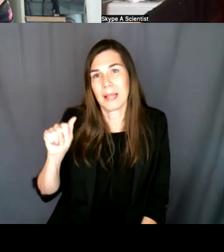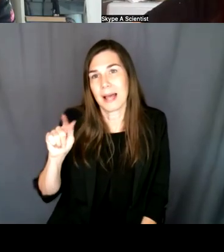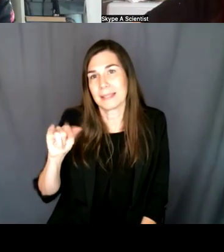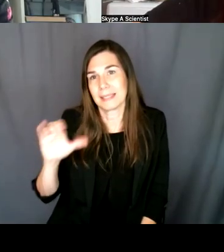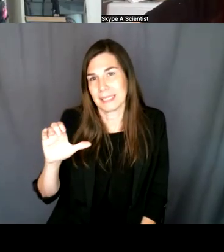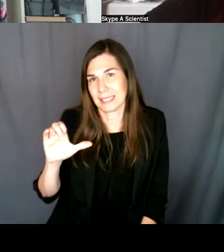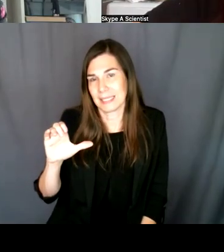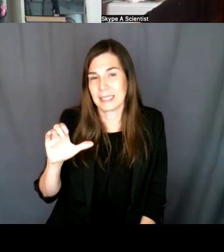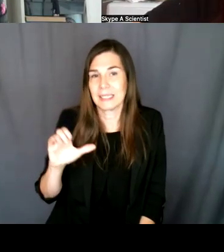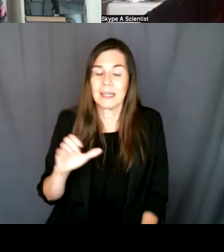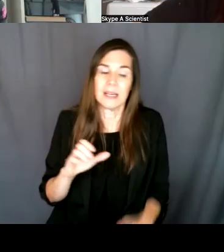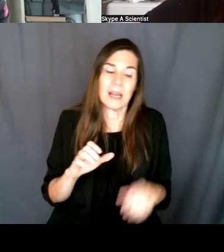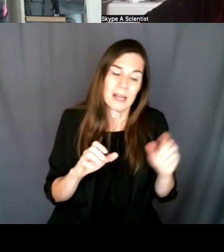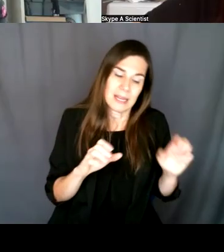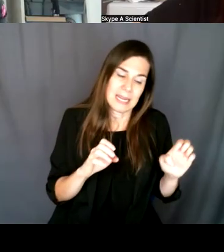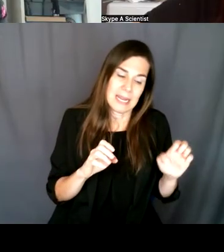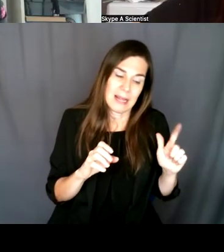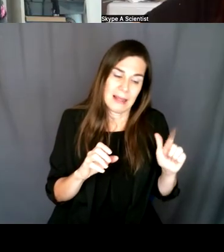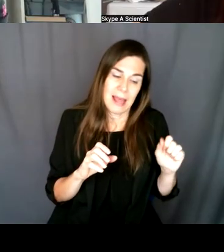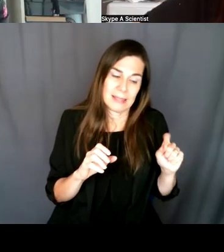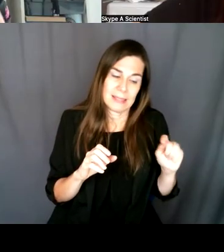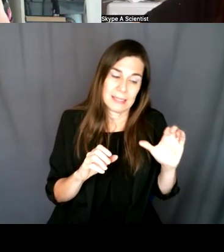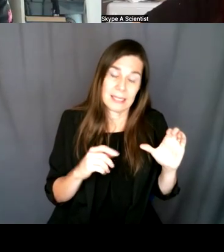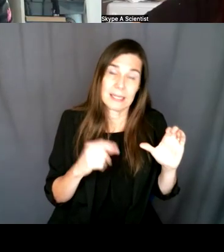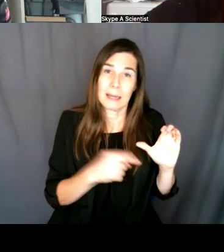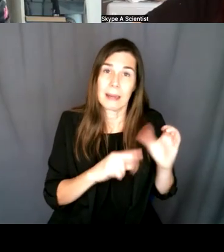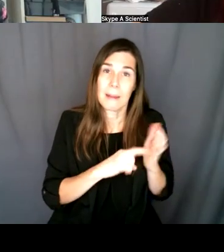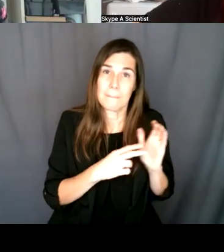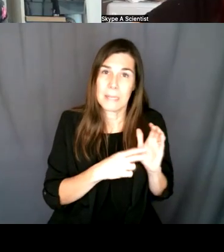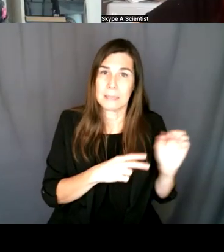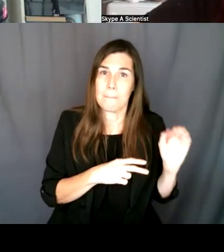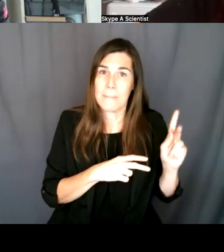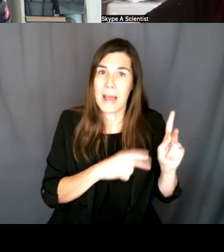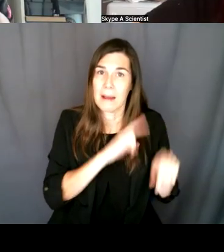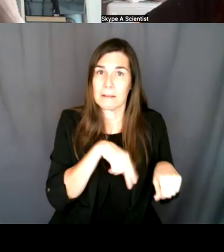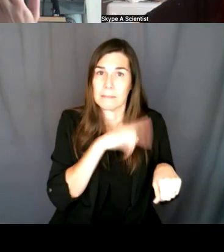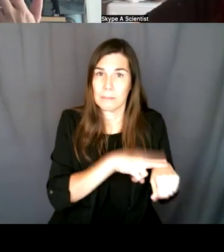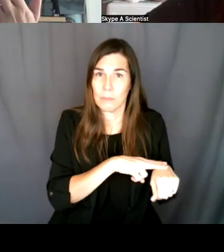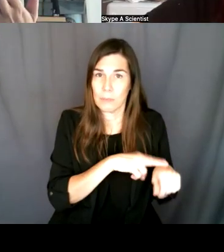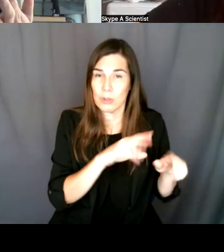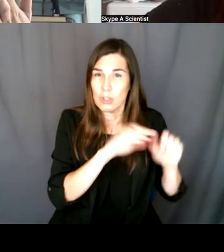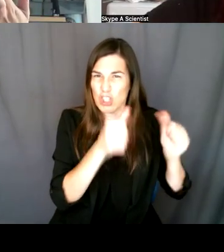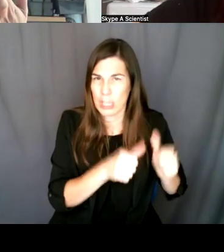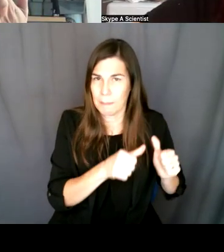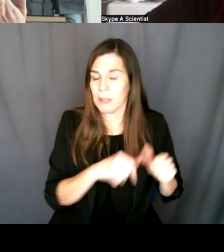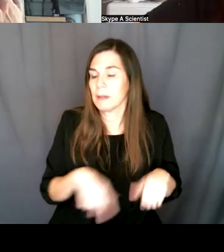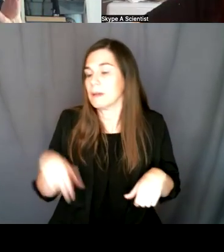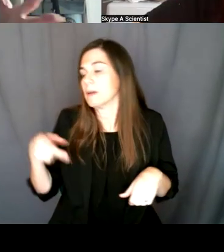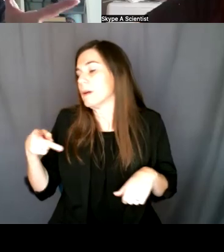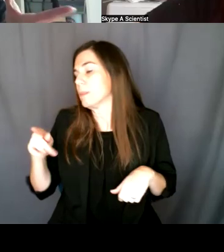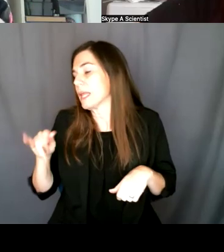Plastic versus elastic. Elastic is something that springs back to its original shape. Plastic meaning that